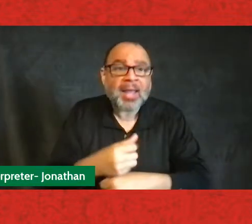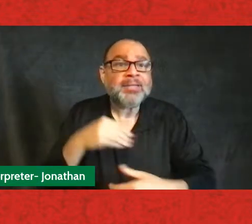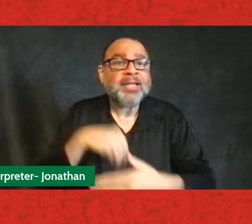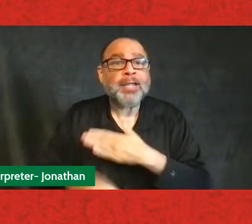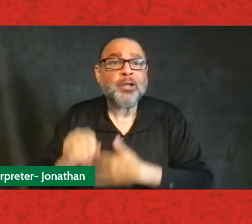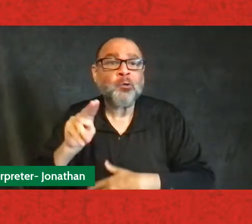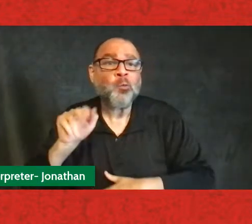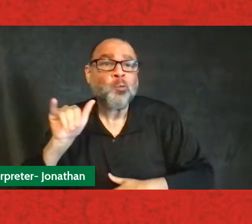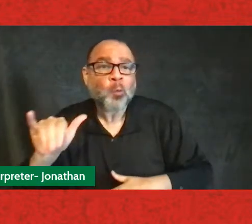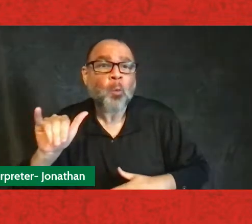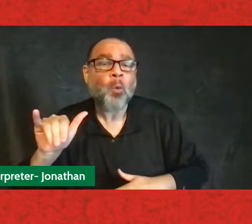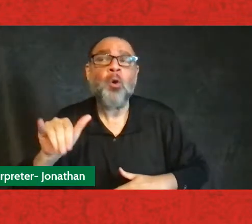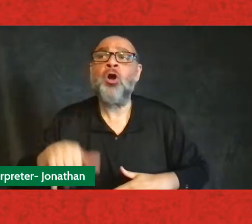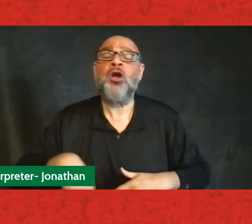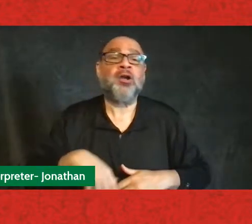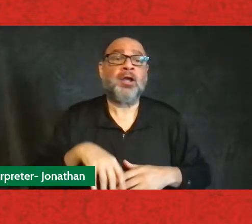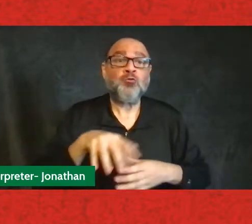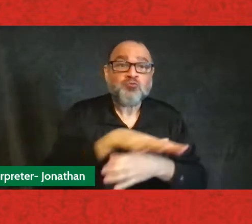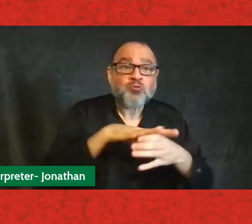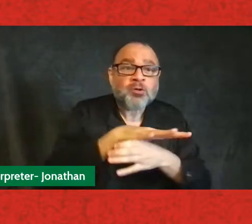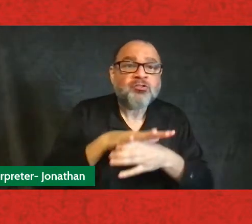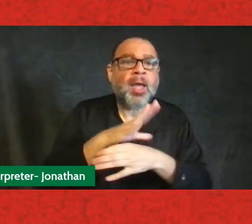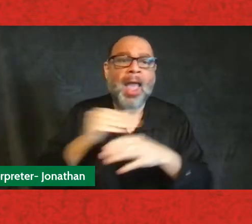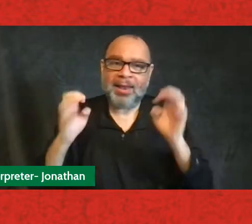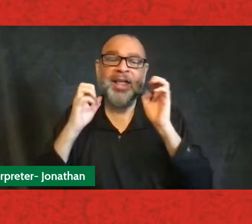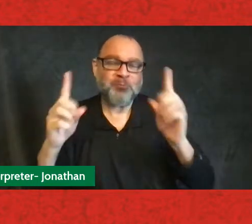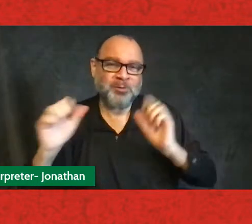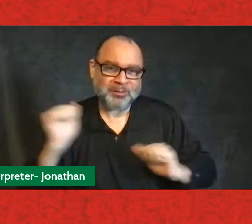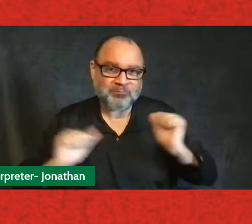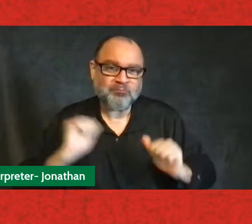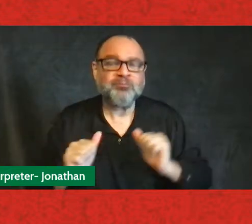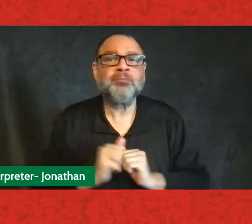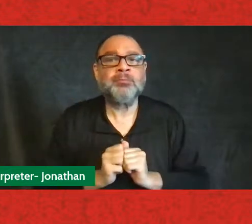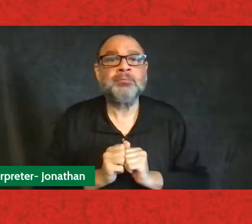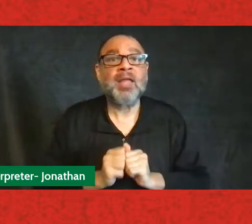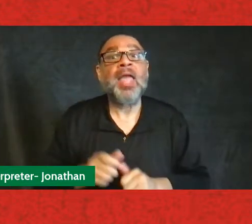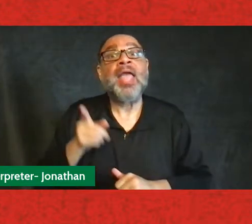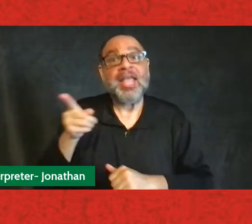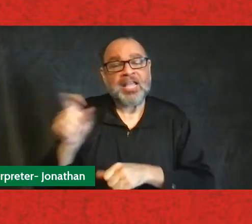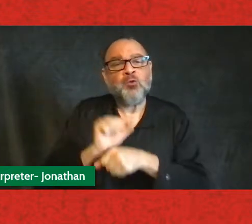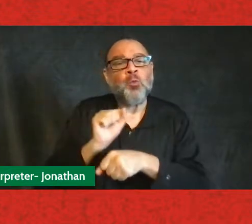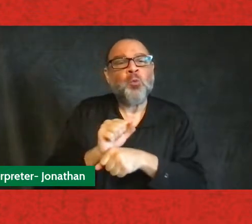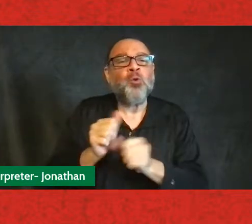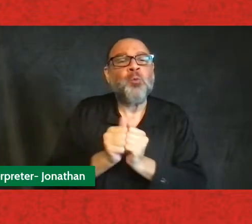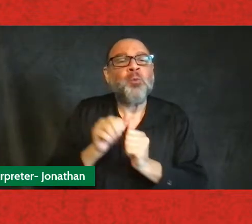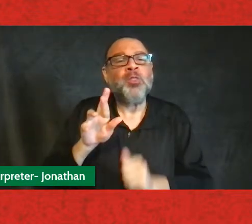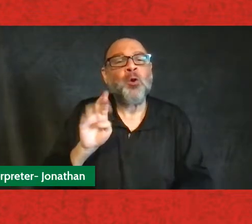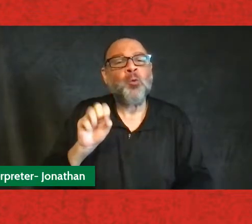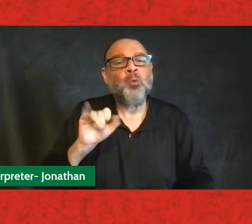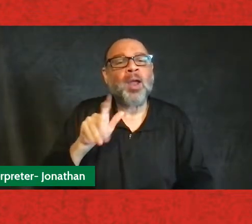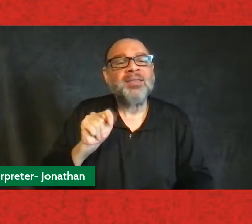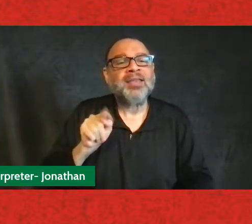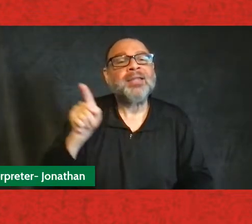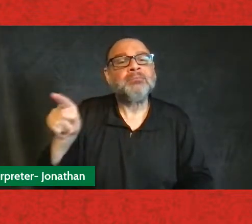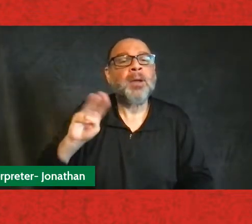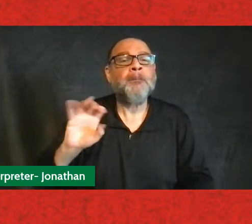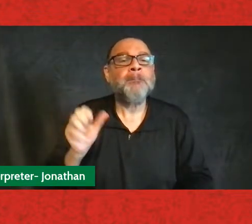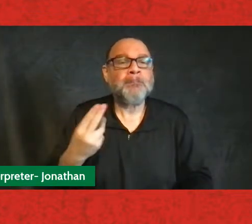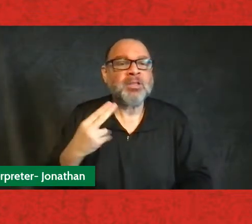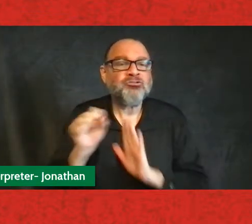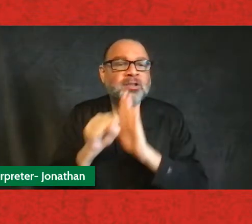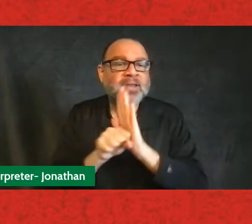and educational theater. He has served as playwright in residence at Michigan State University,